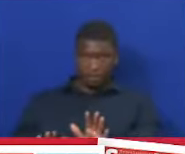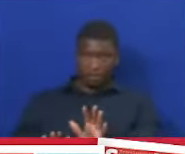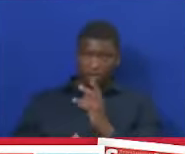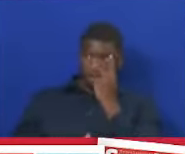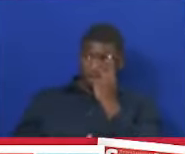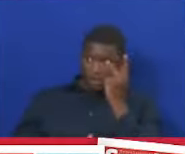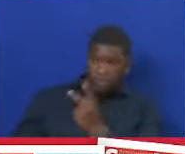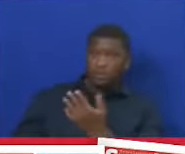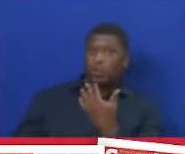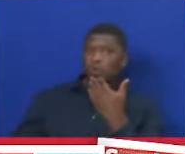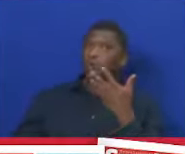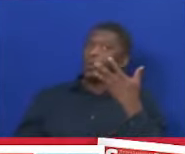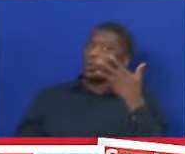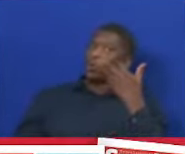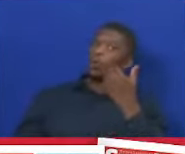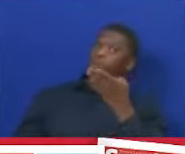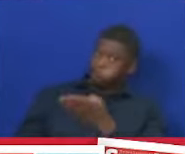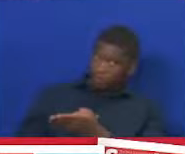my commander,